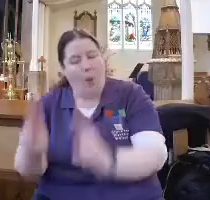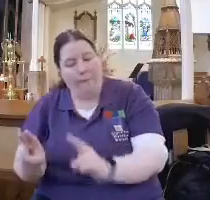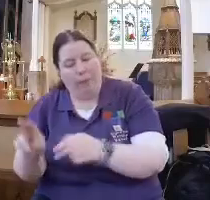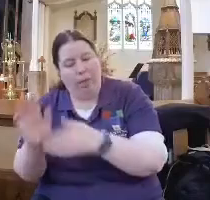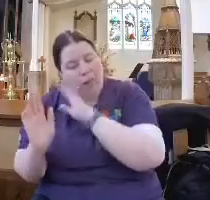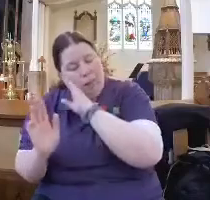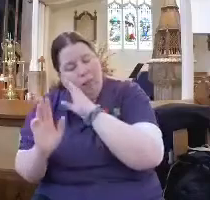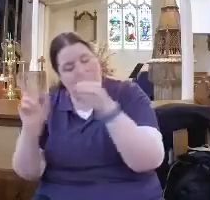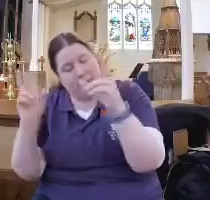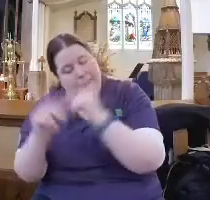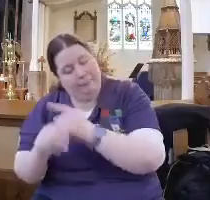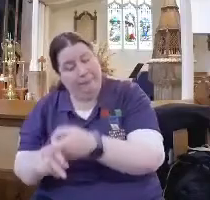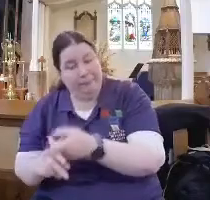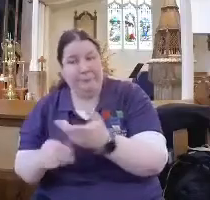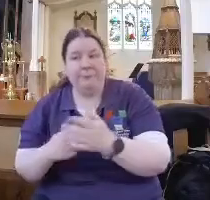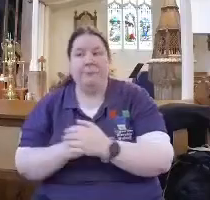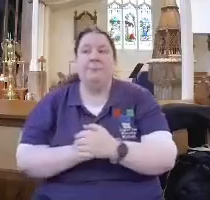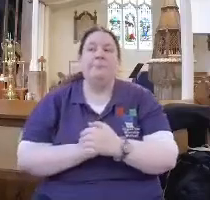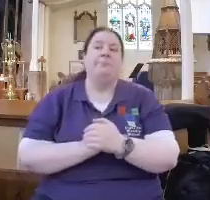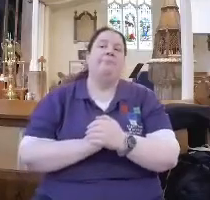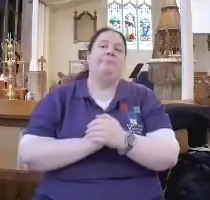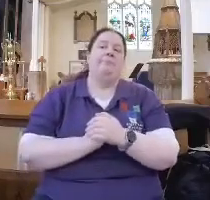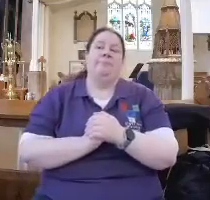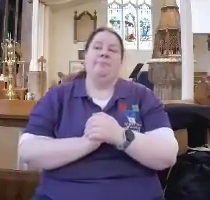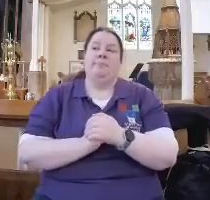And then, what about